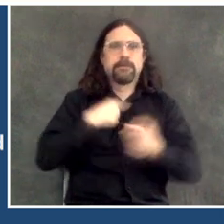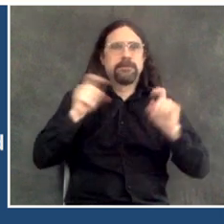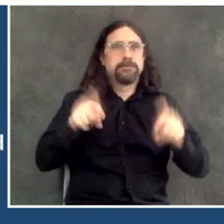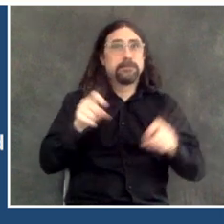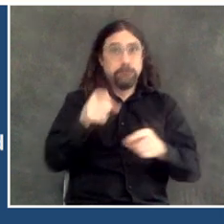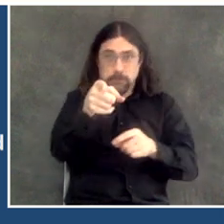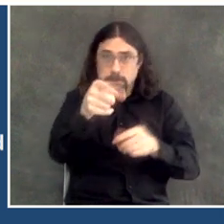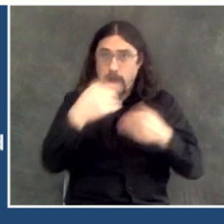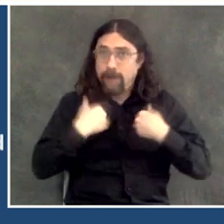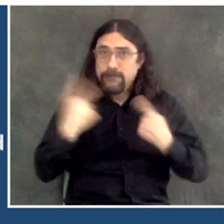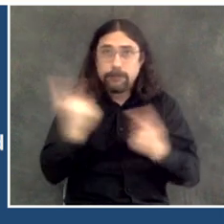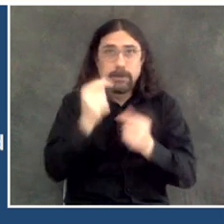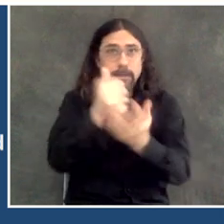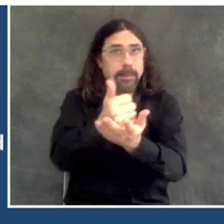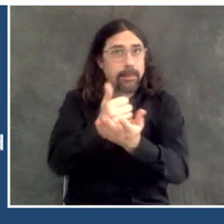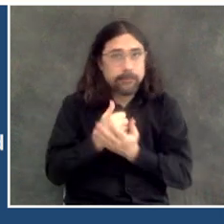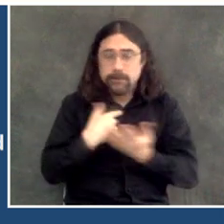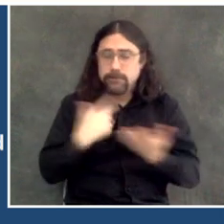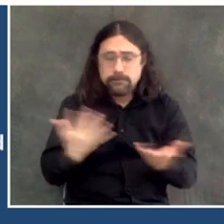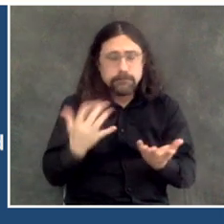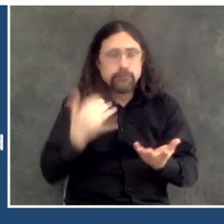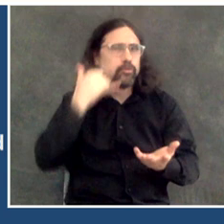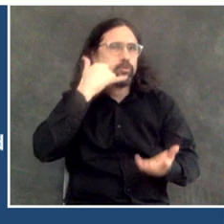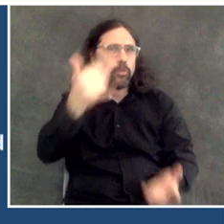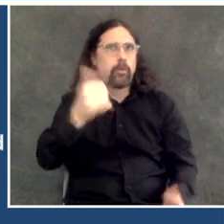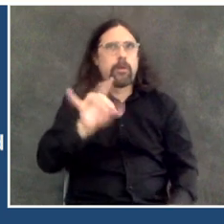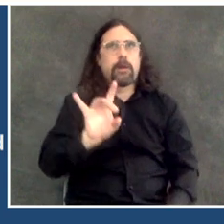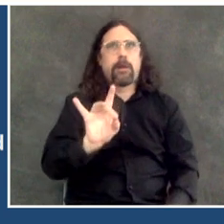833-NYC-0040. Or you can go online,